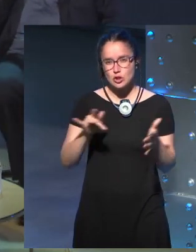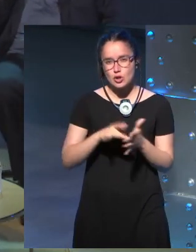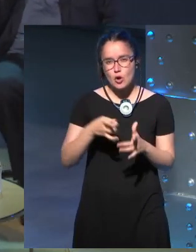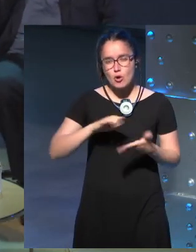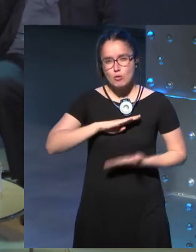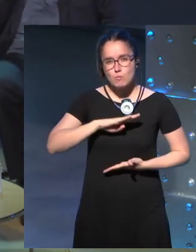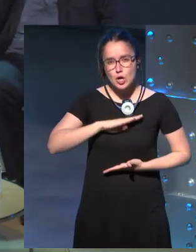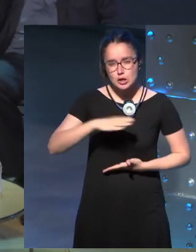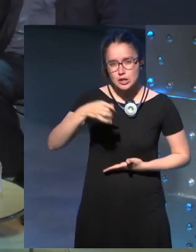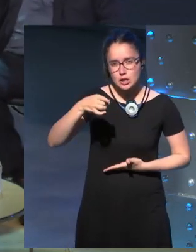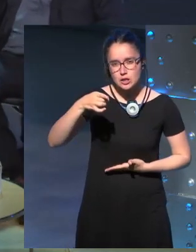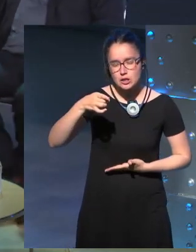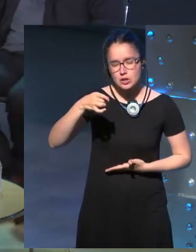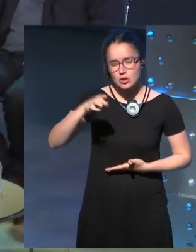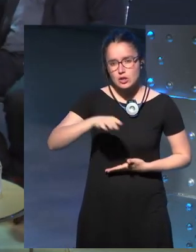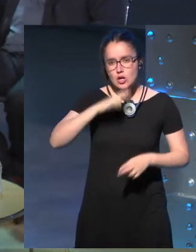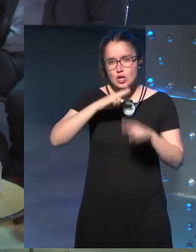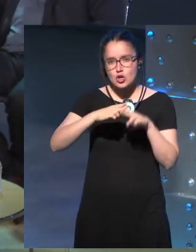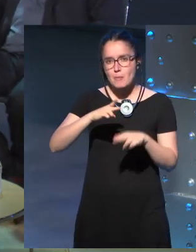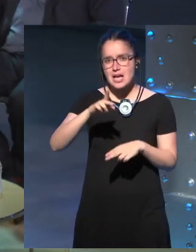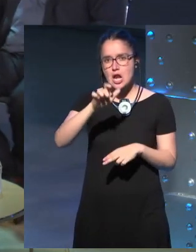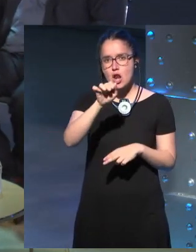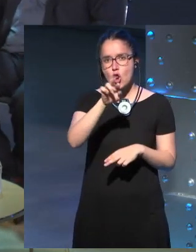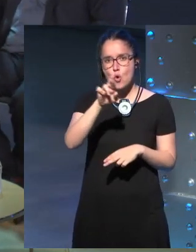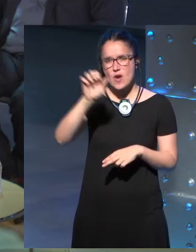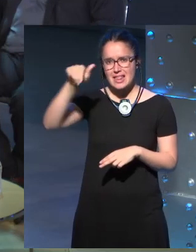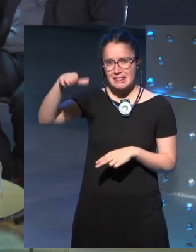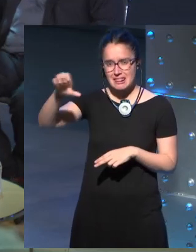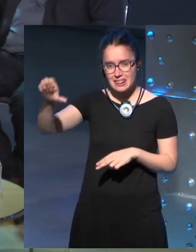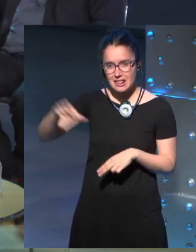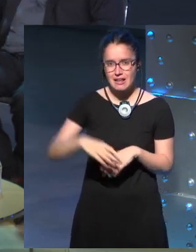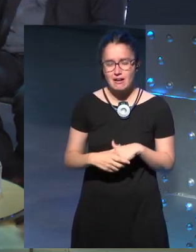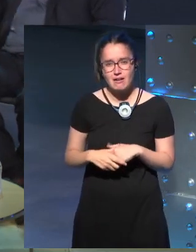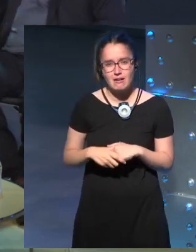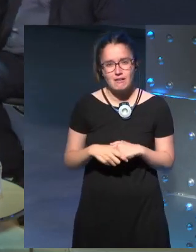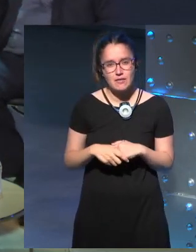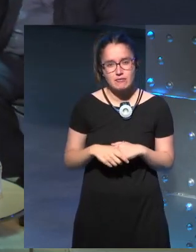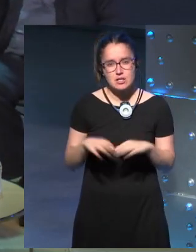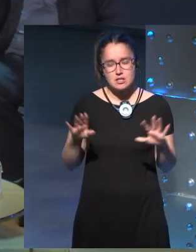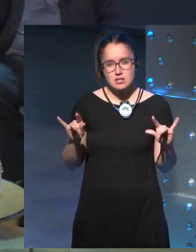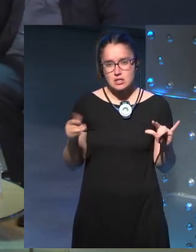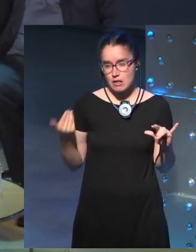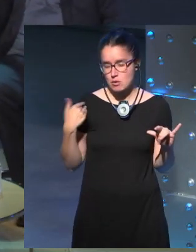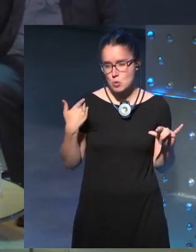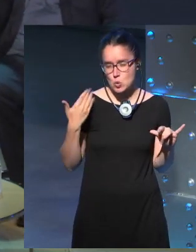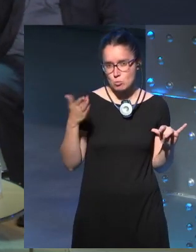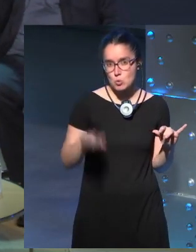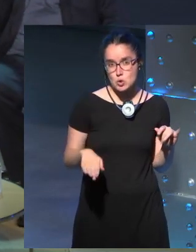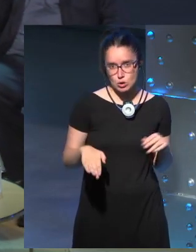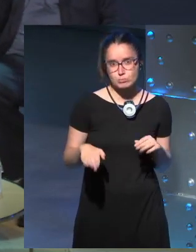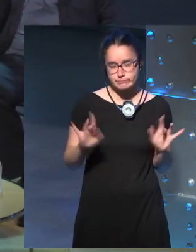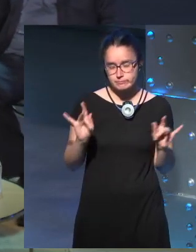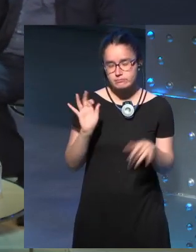When I was a child called Tommy Lawrence. He has just died. He just died. Who used to be